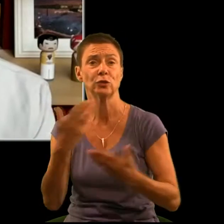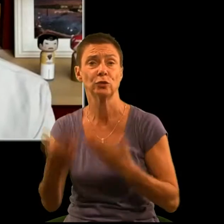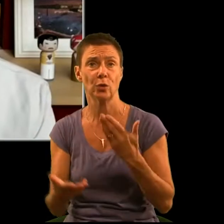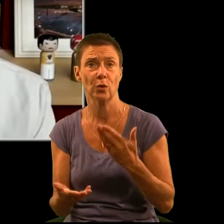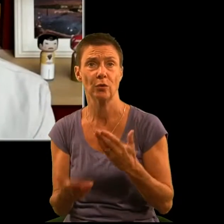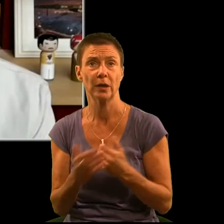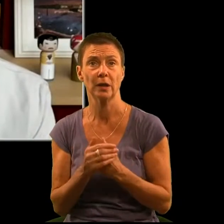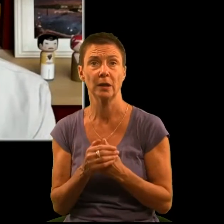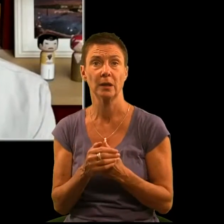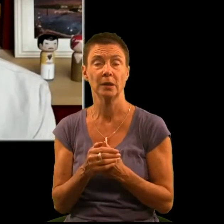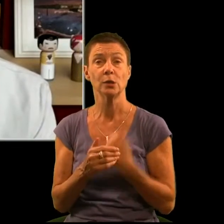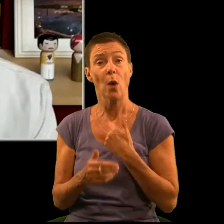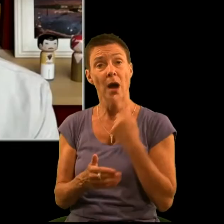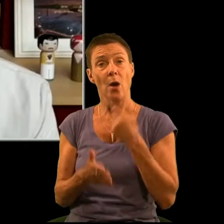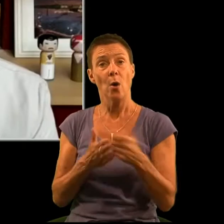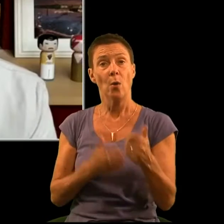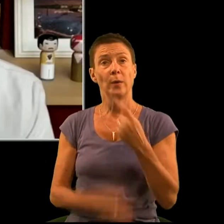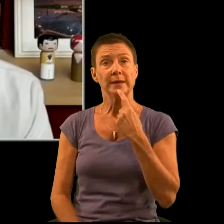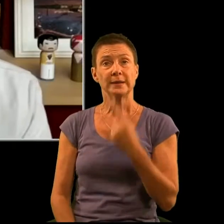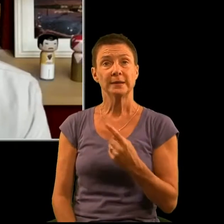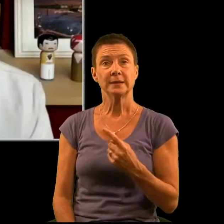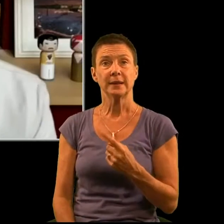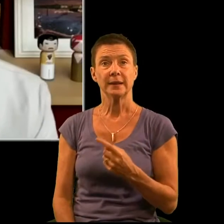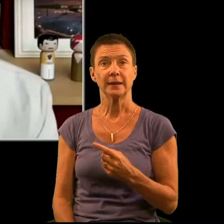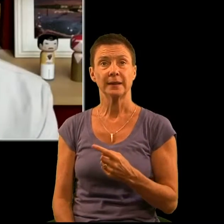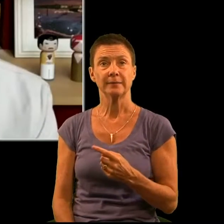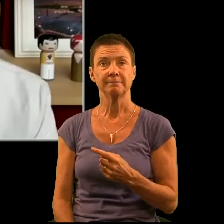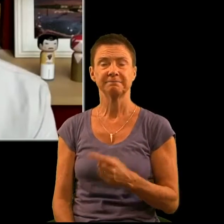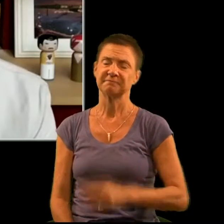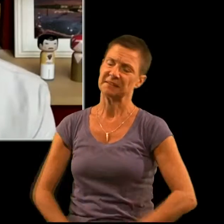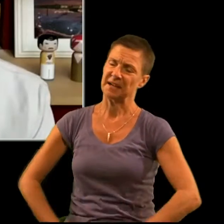So I always say, kids,